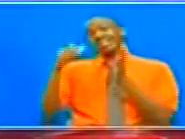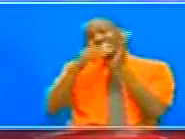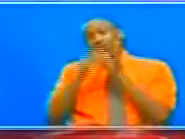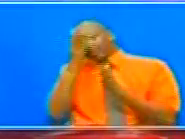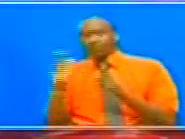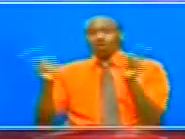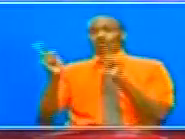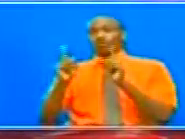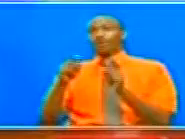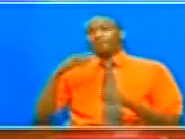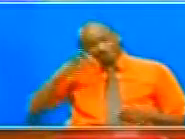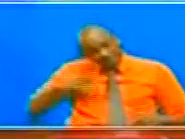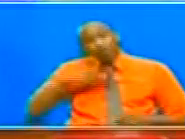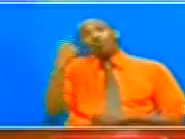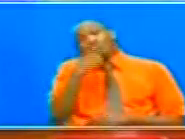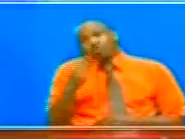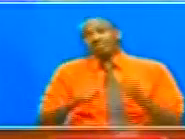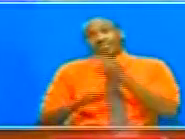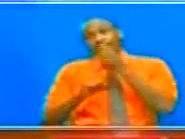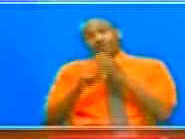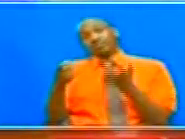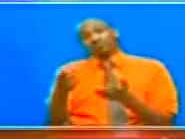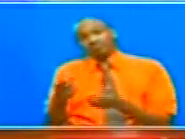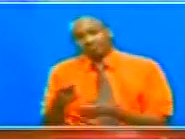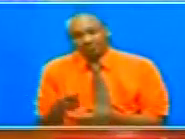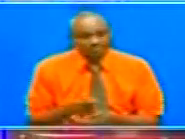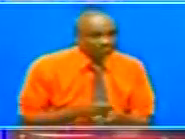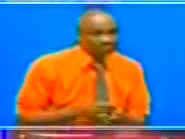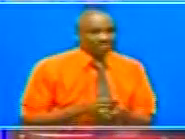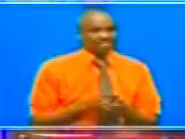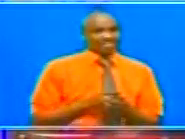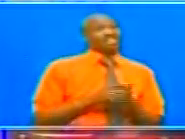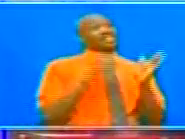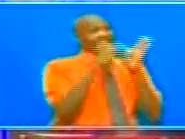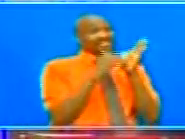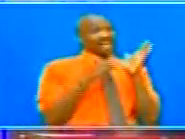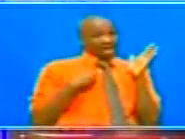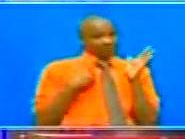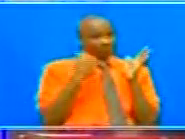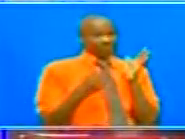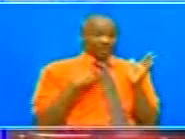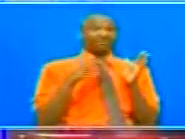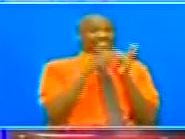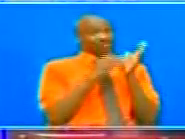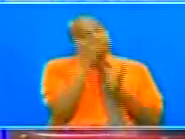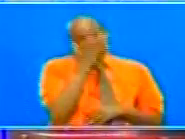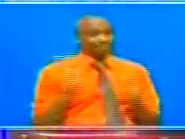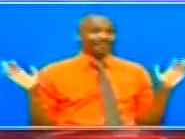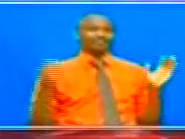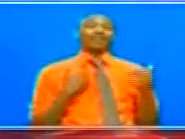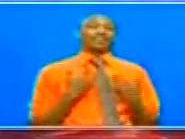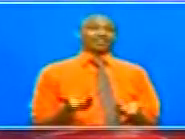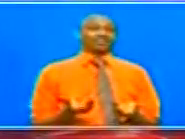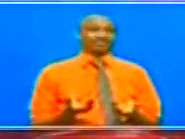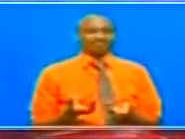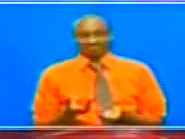no. The people who are supporting well, the only list that I have is the one that I tabled called the list of shame. But let me